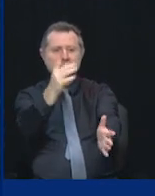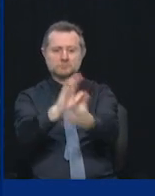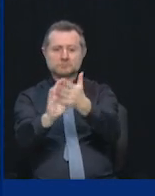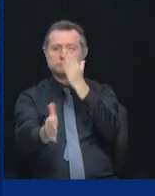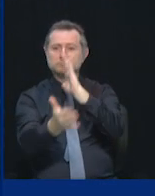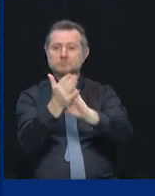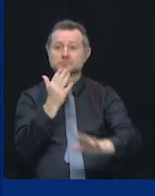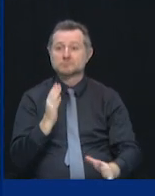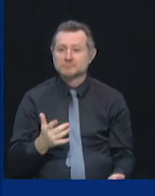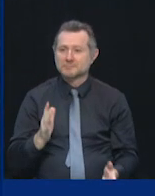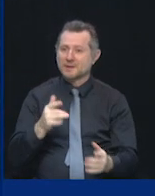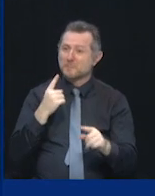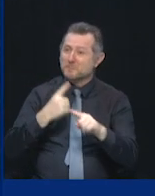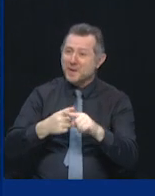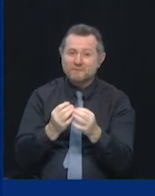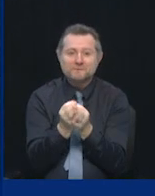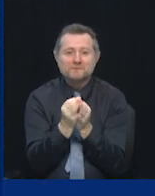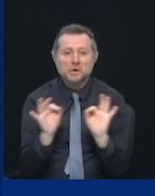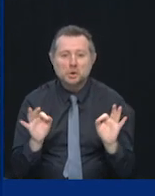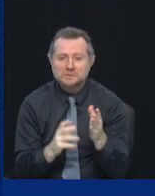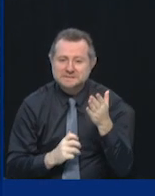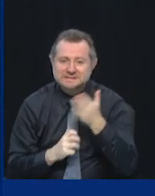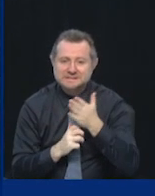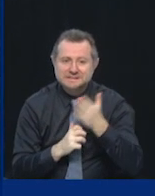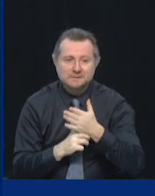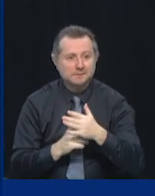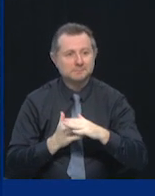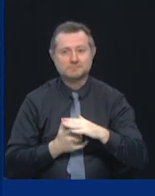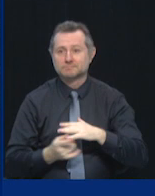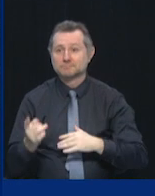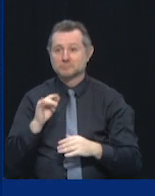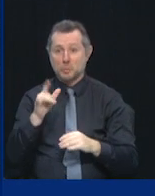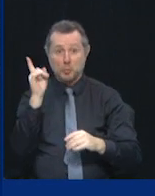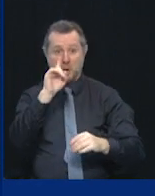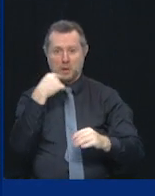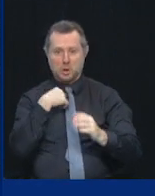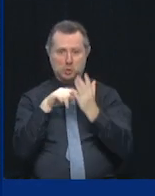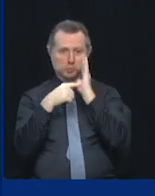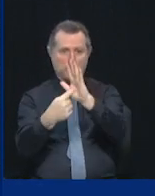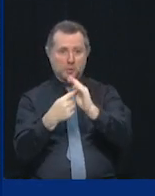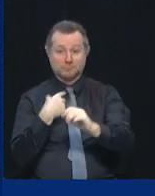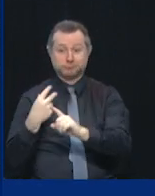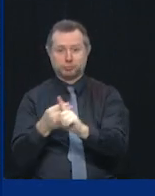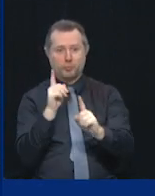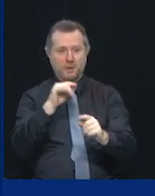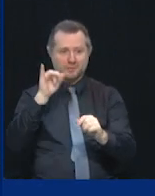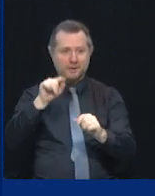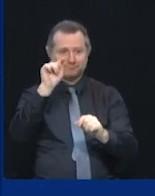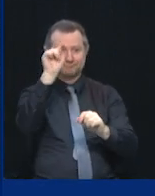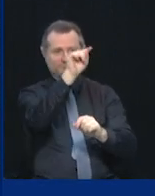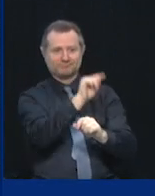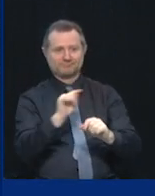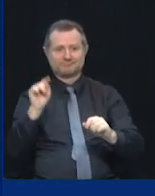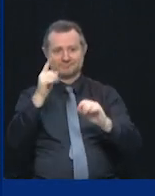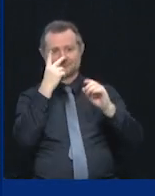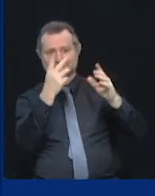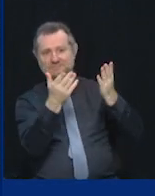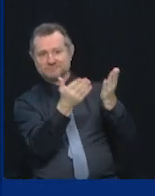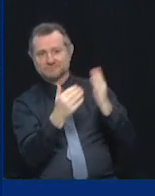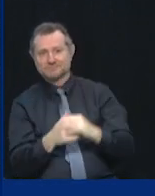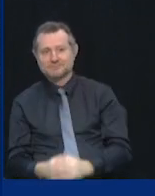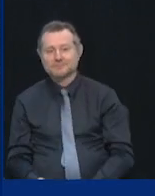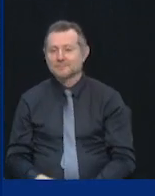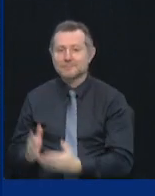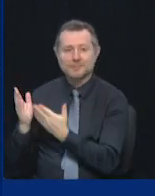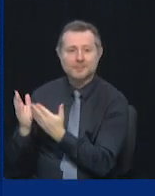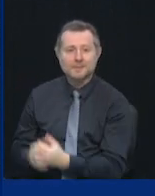incentive. These are the places where we're going to be starting this. These